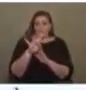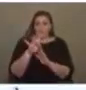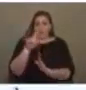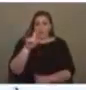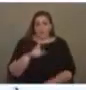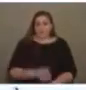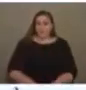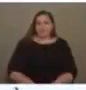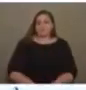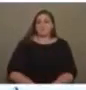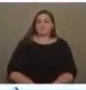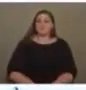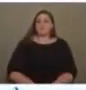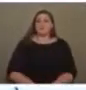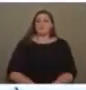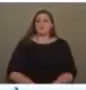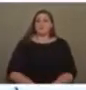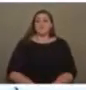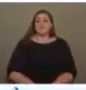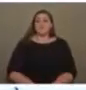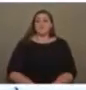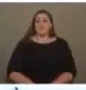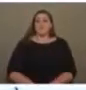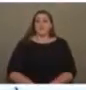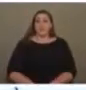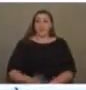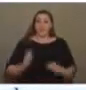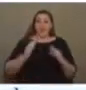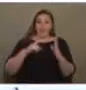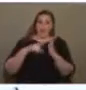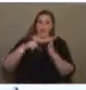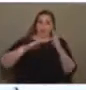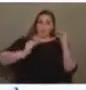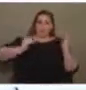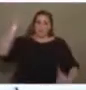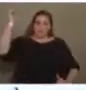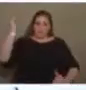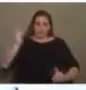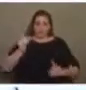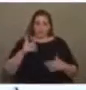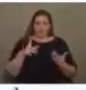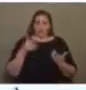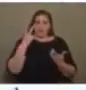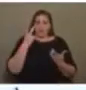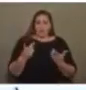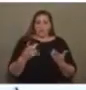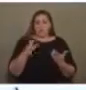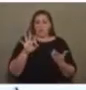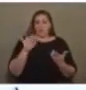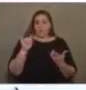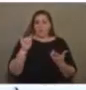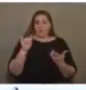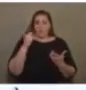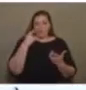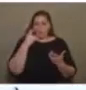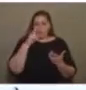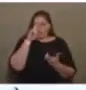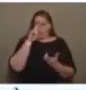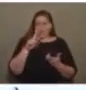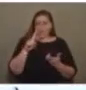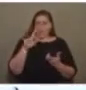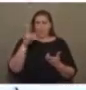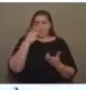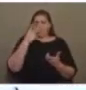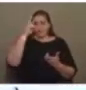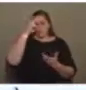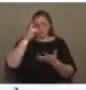you the gap is even bigger, right? Than what it could be with Florida. And is your contention that if you give Puerto Rico